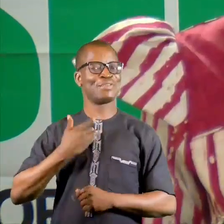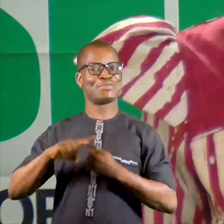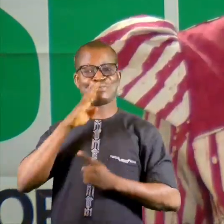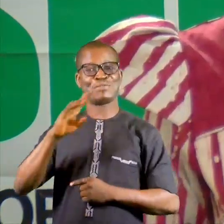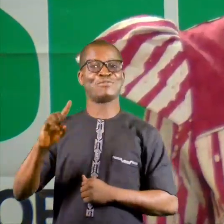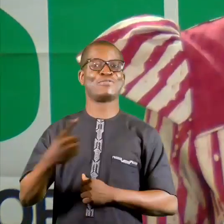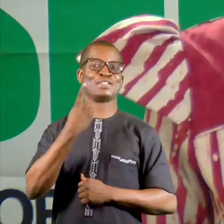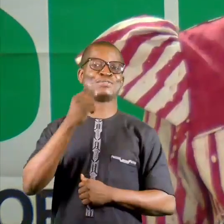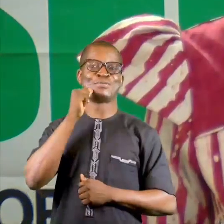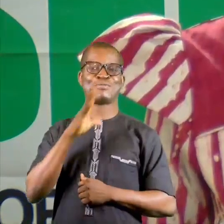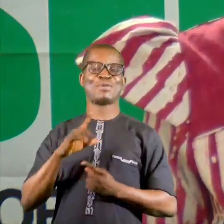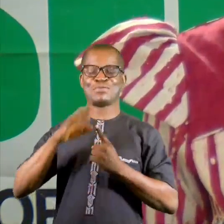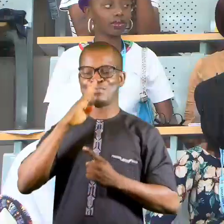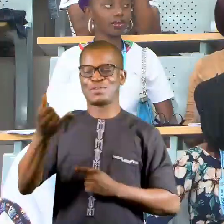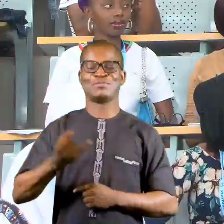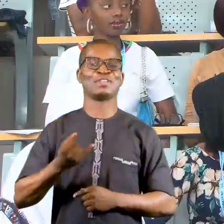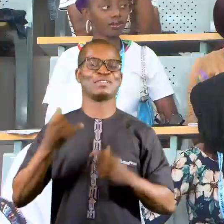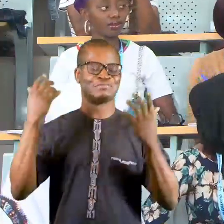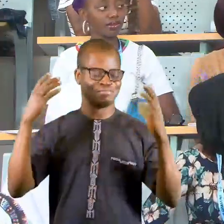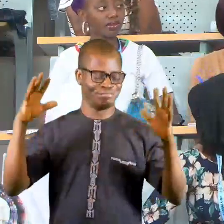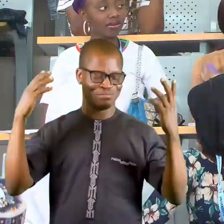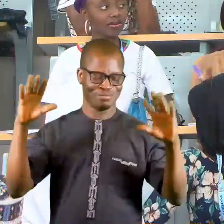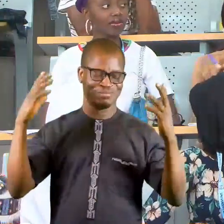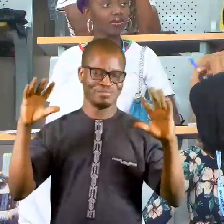first woman to be invited as a guest lecturer.